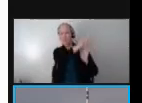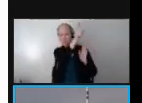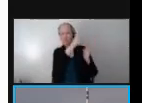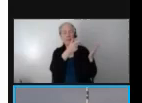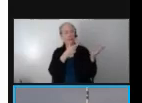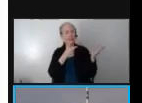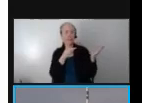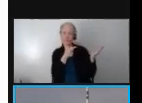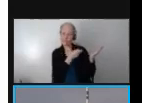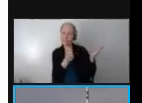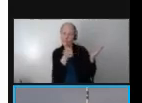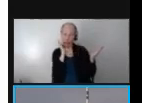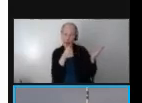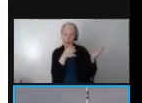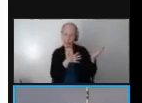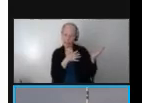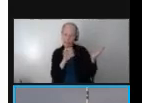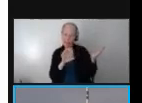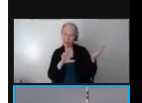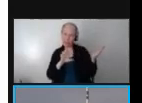members.